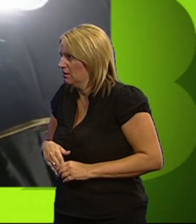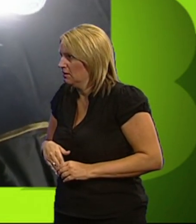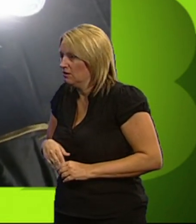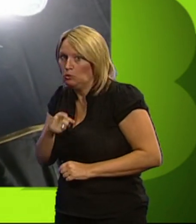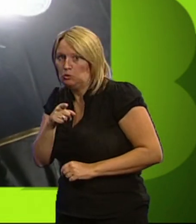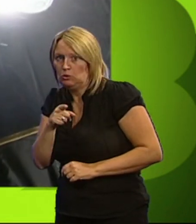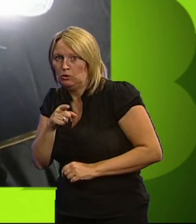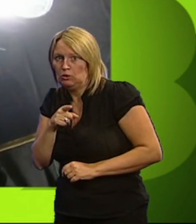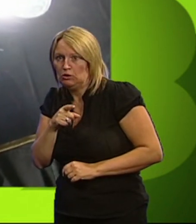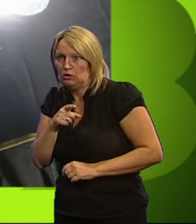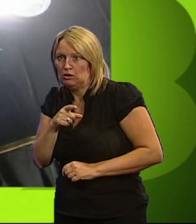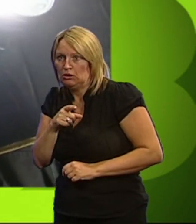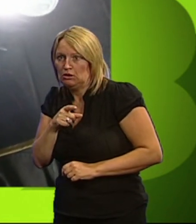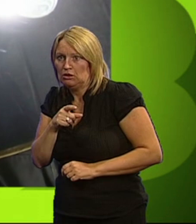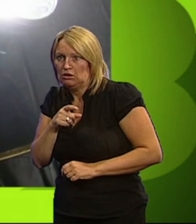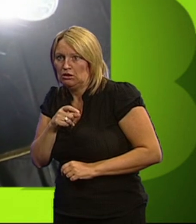Is that you?